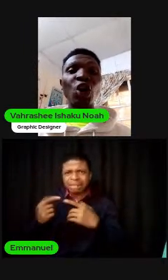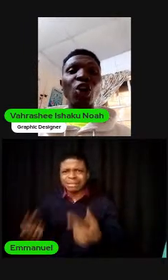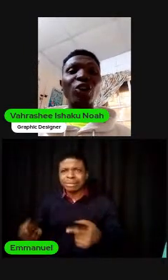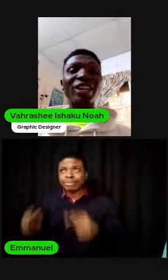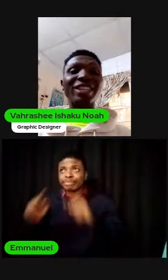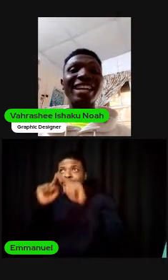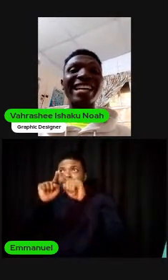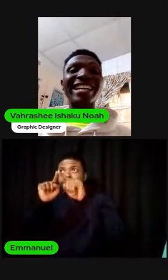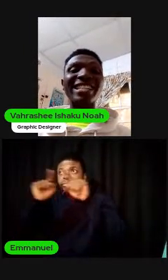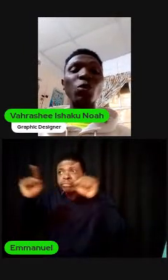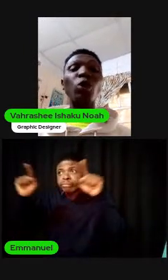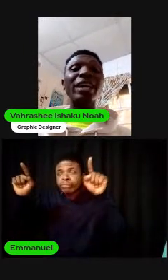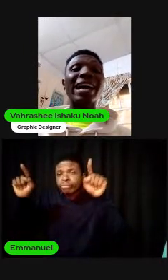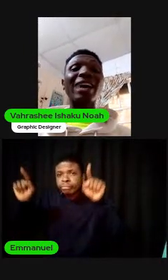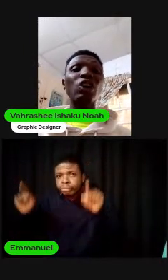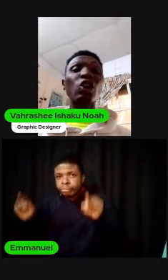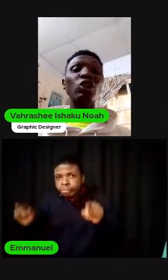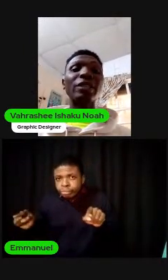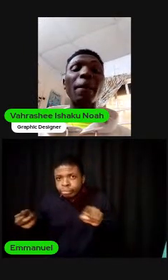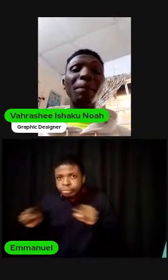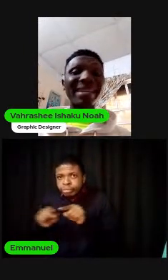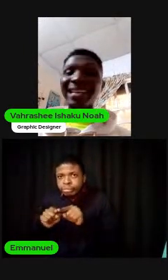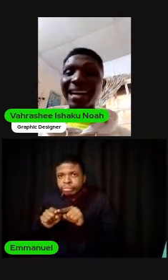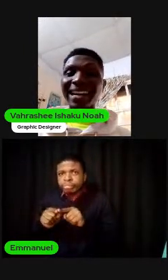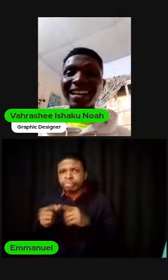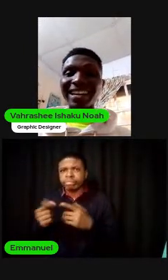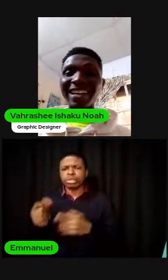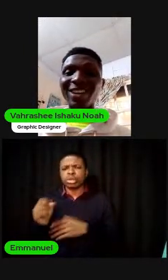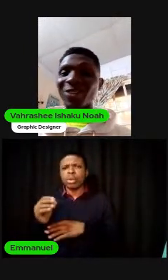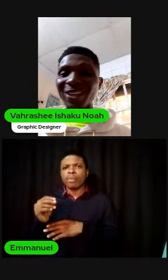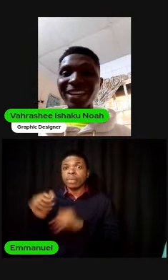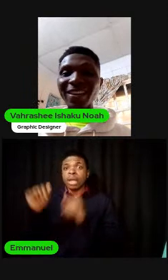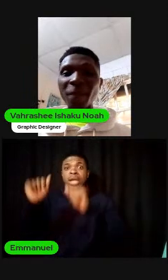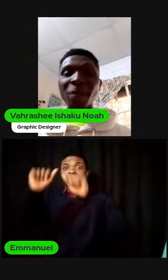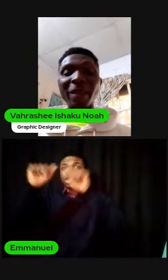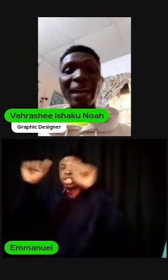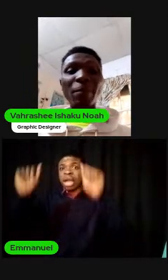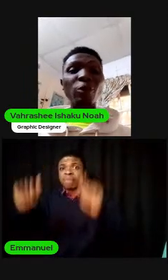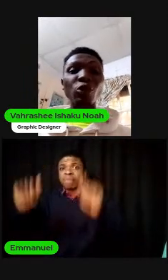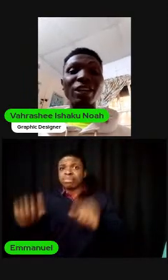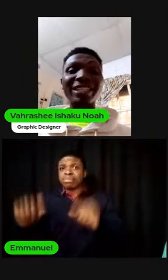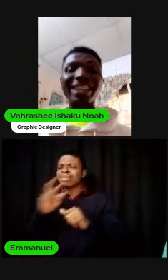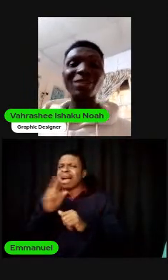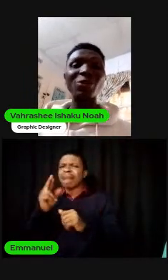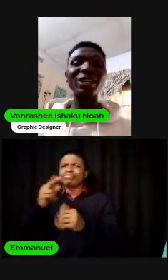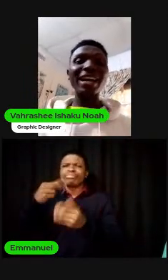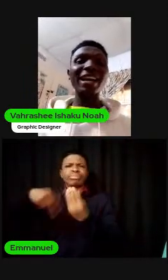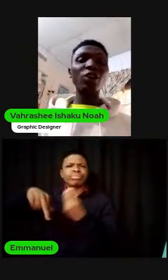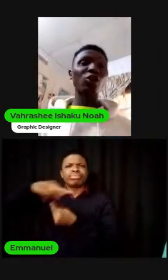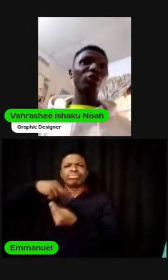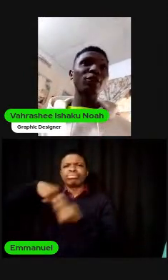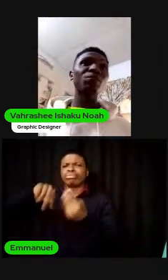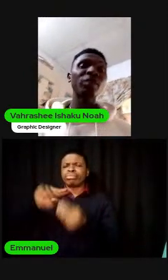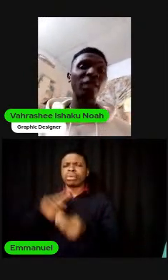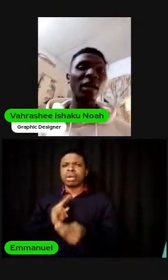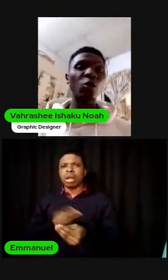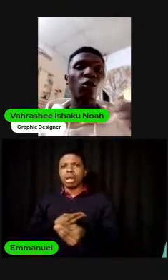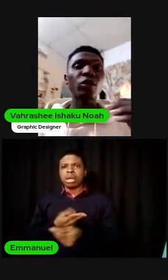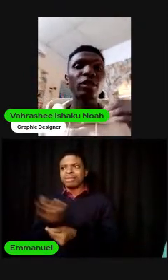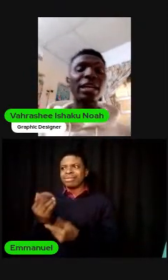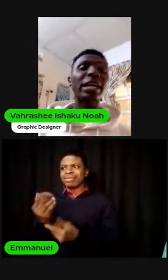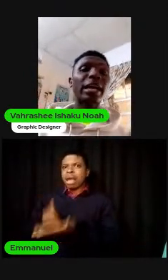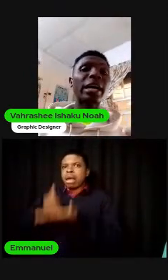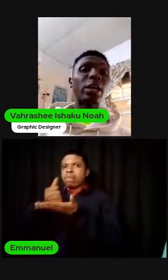us understand the world around us better. Okay, they help us understand the world around us.